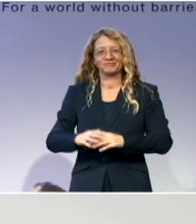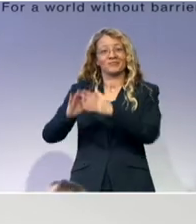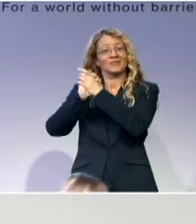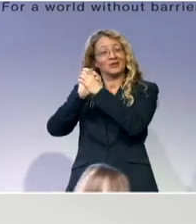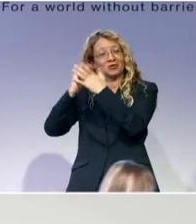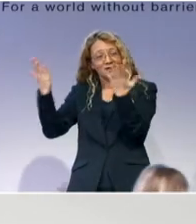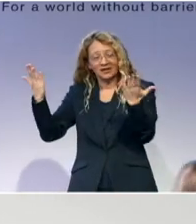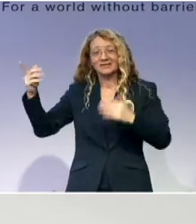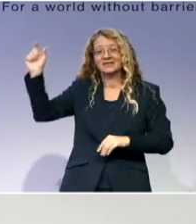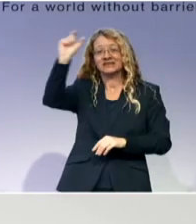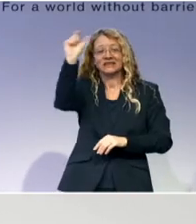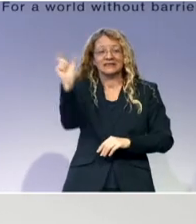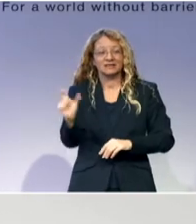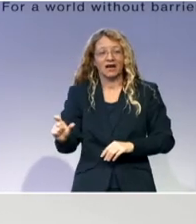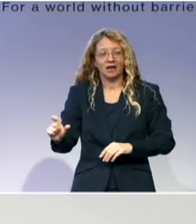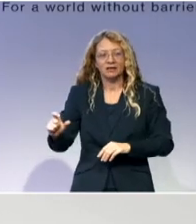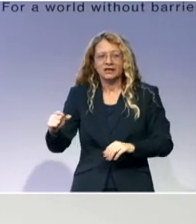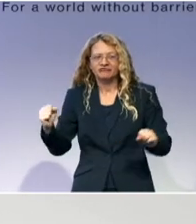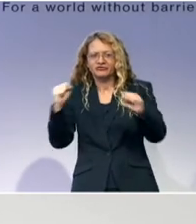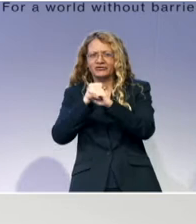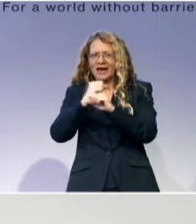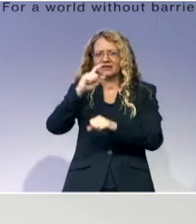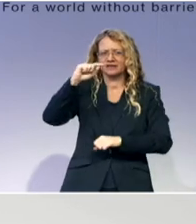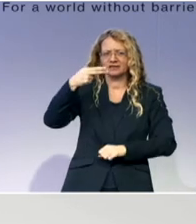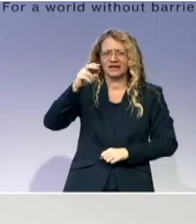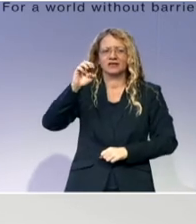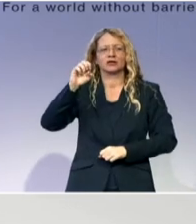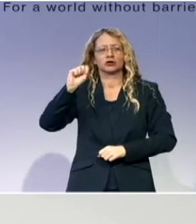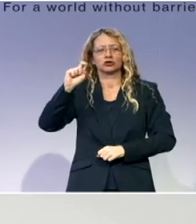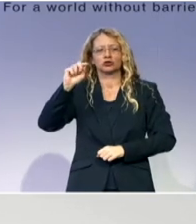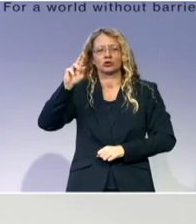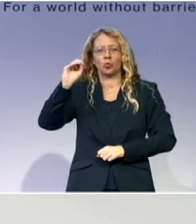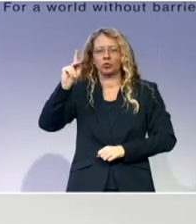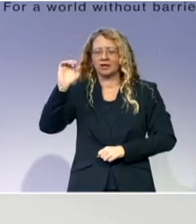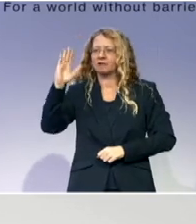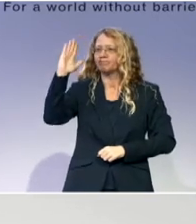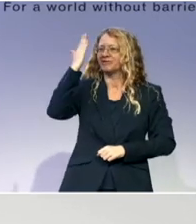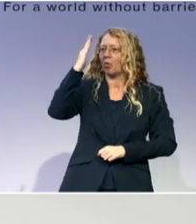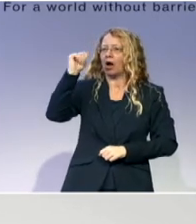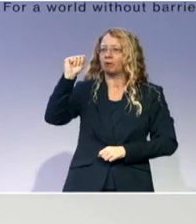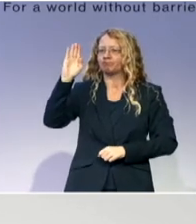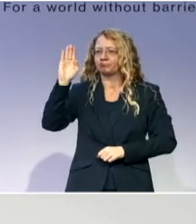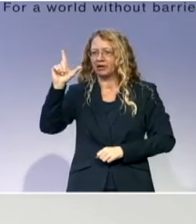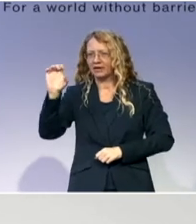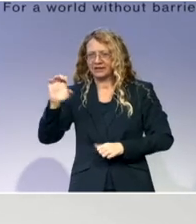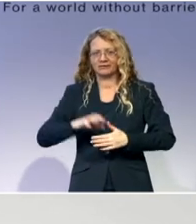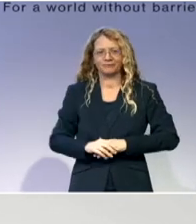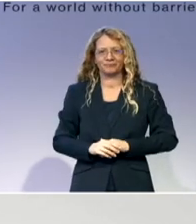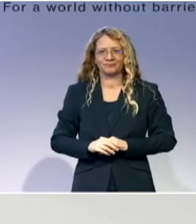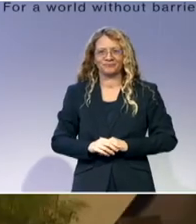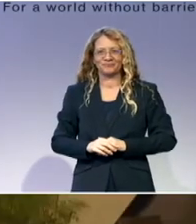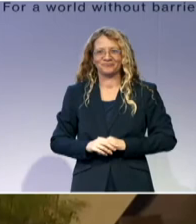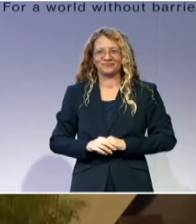Congratulations to Fight the Stroke, Mirrorable from Italy. Zero Project awardee and Impact Transfer